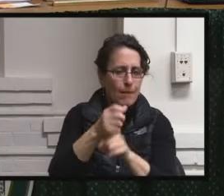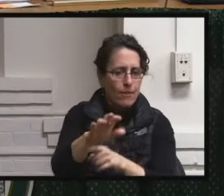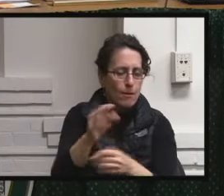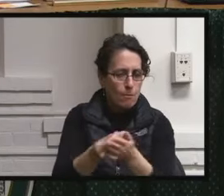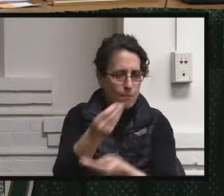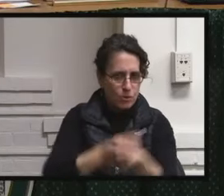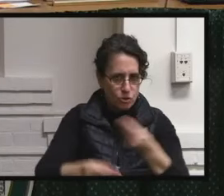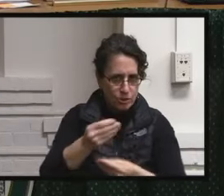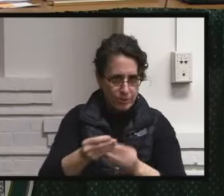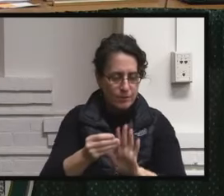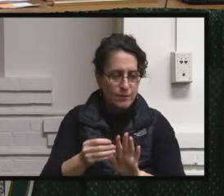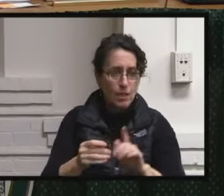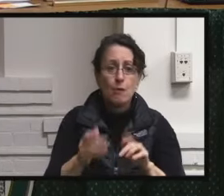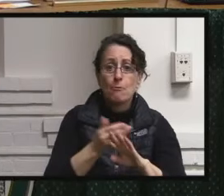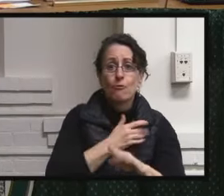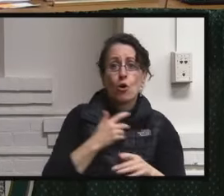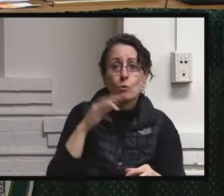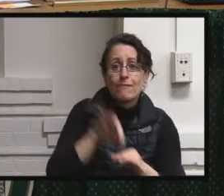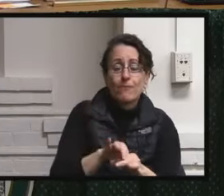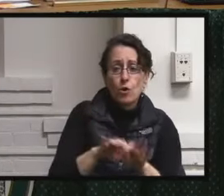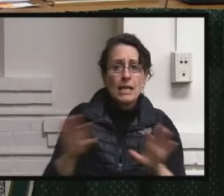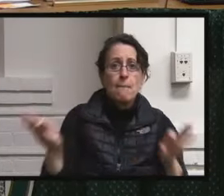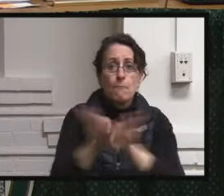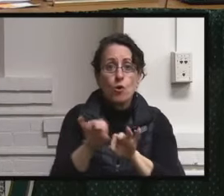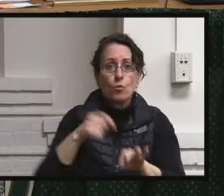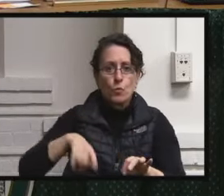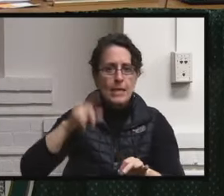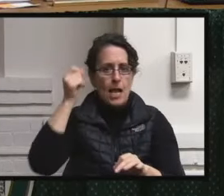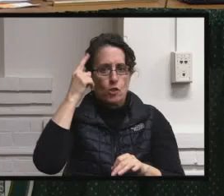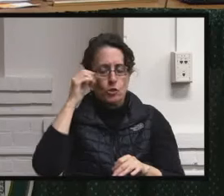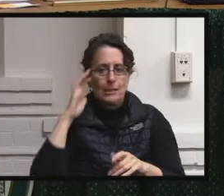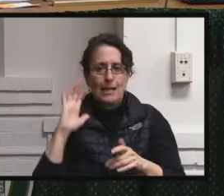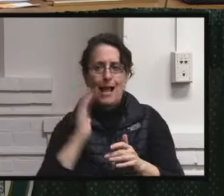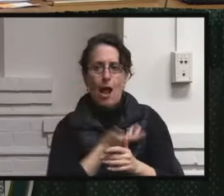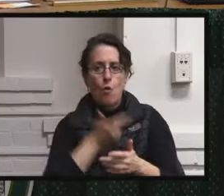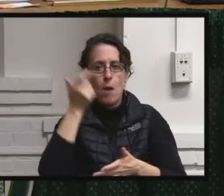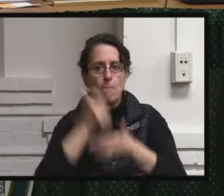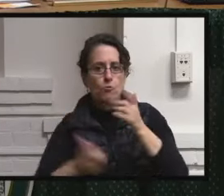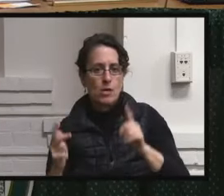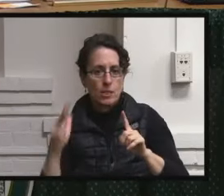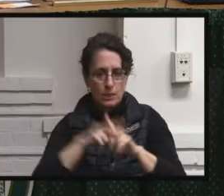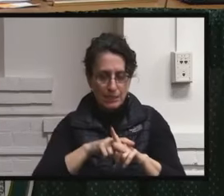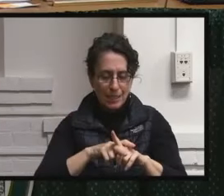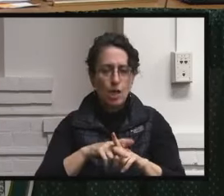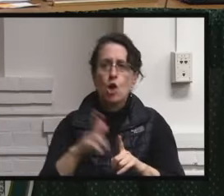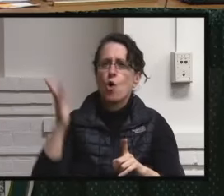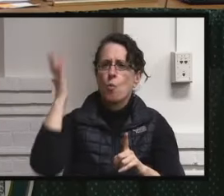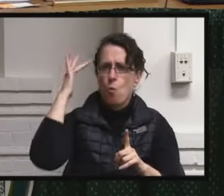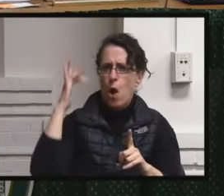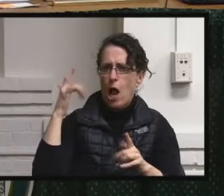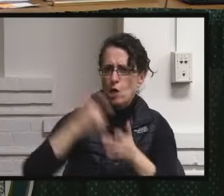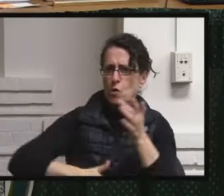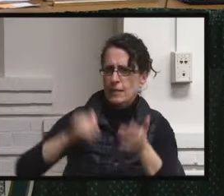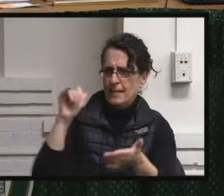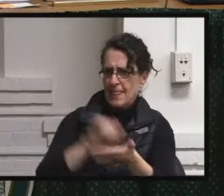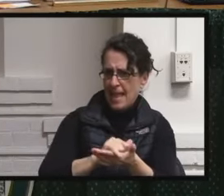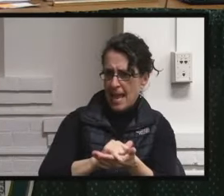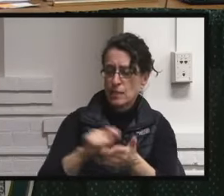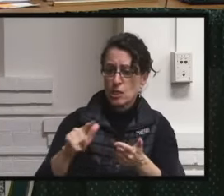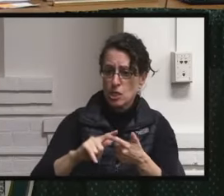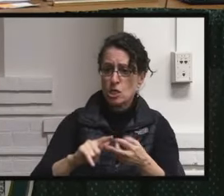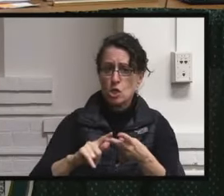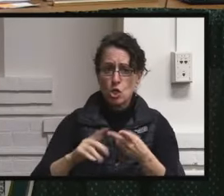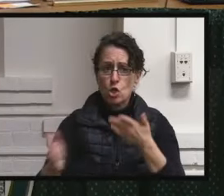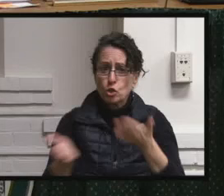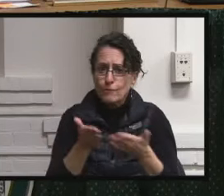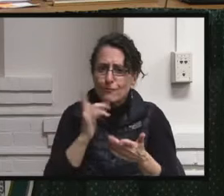understand what we're being assessed and why, and we make sure that the services that are being provided are actually serving the